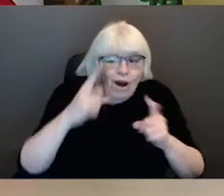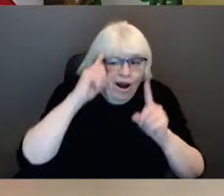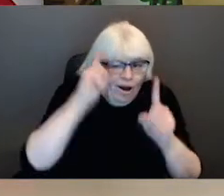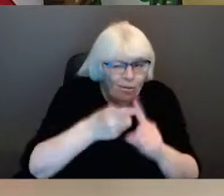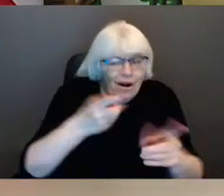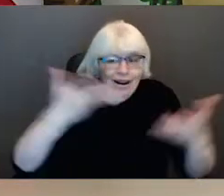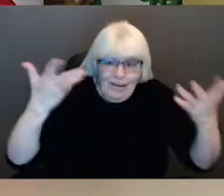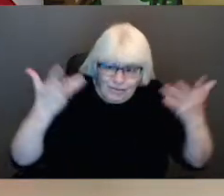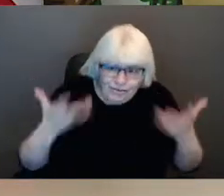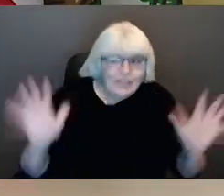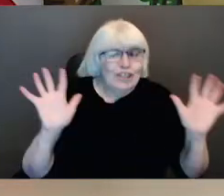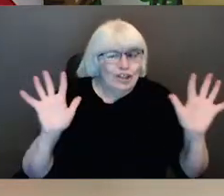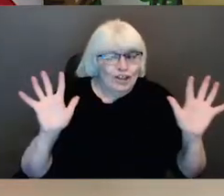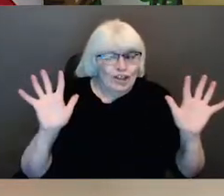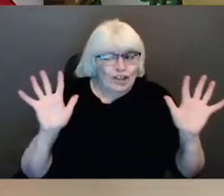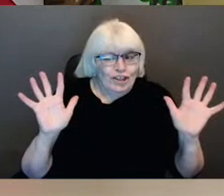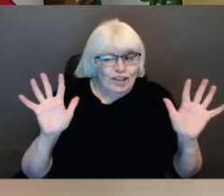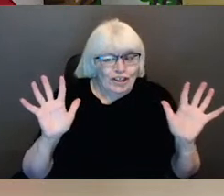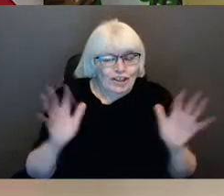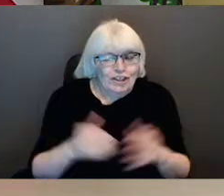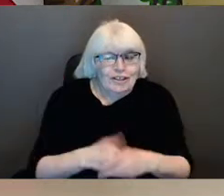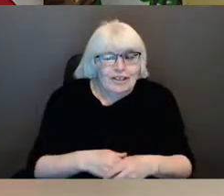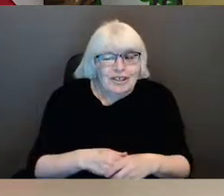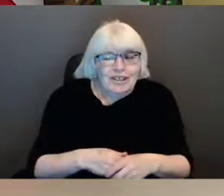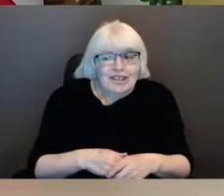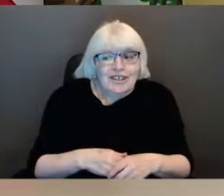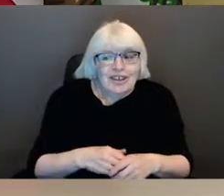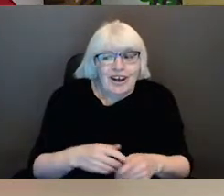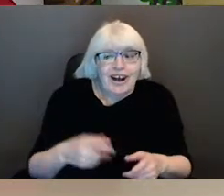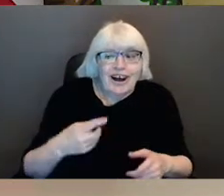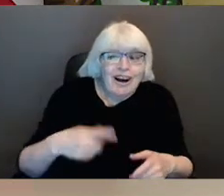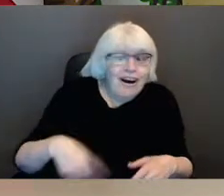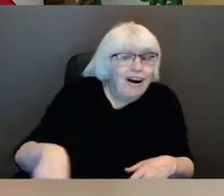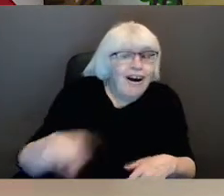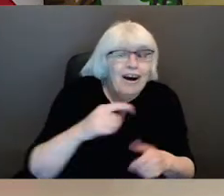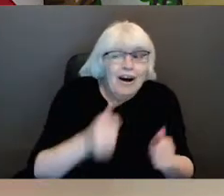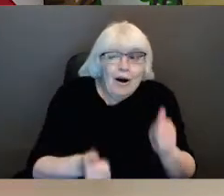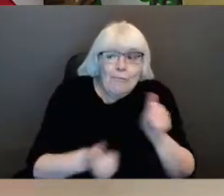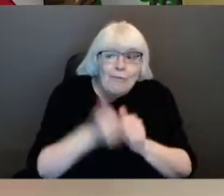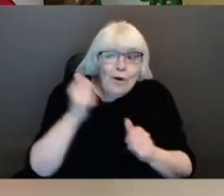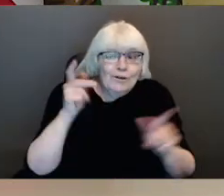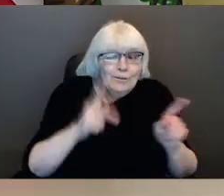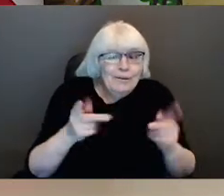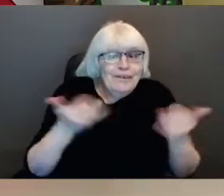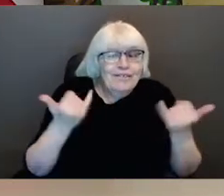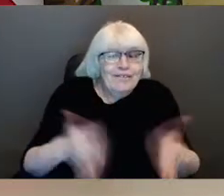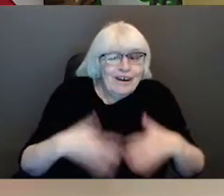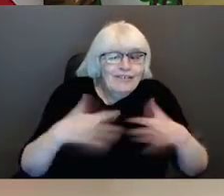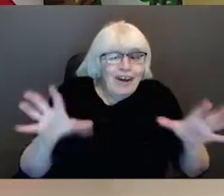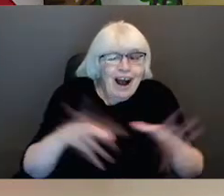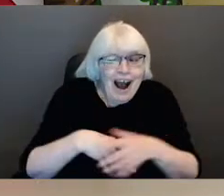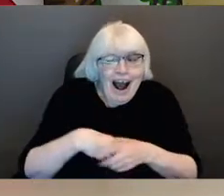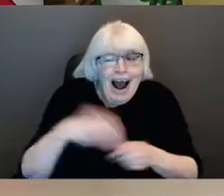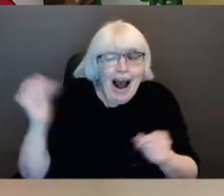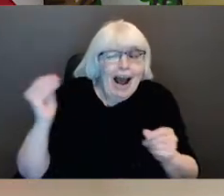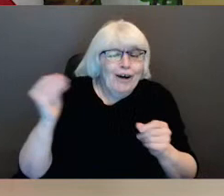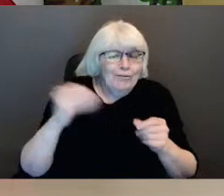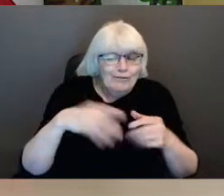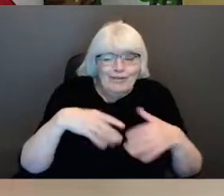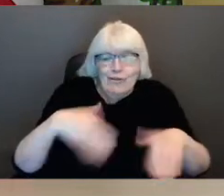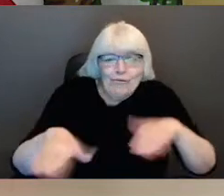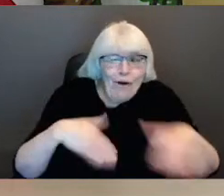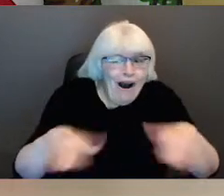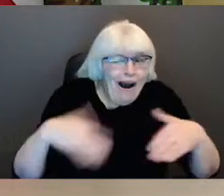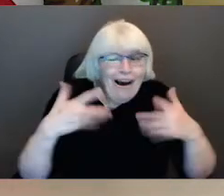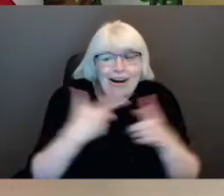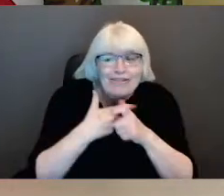And most of us preferring to run out. And frankly, I feel like I'd like to sprint out of it. But the reason we continue